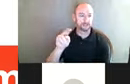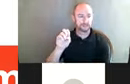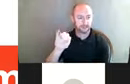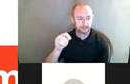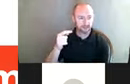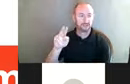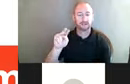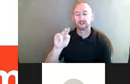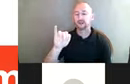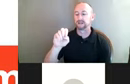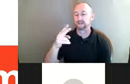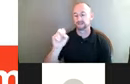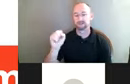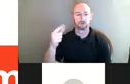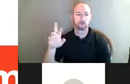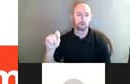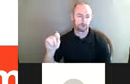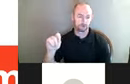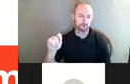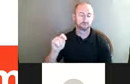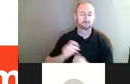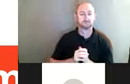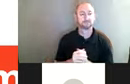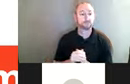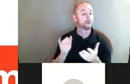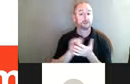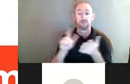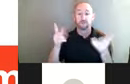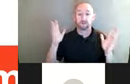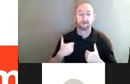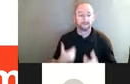grant through the UK CARES Research Center. And